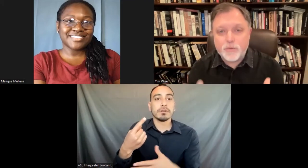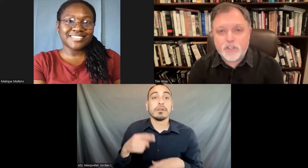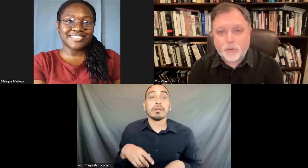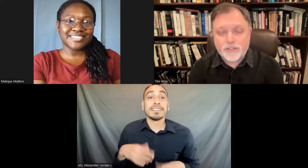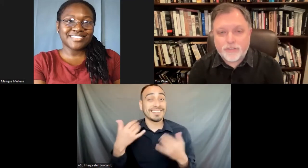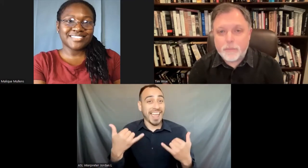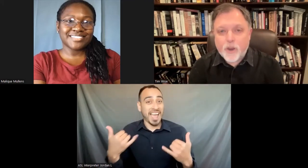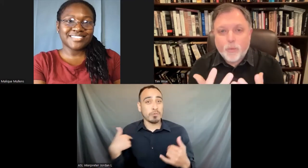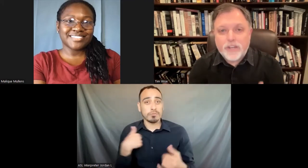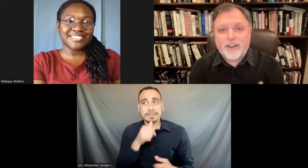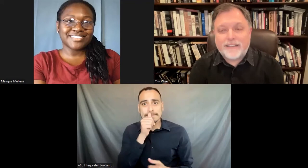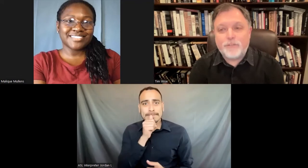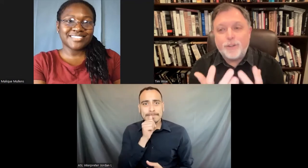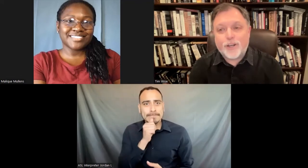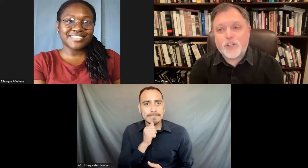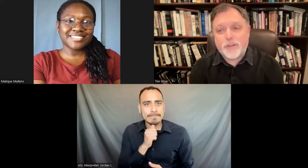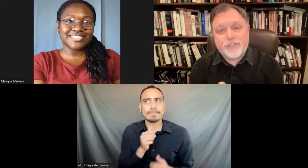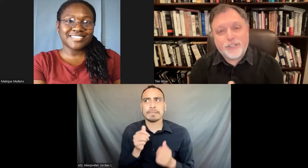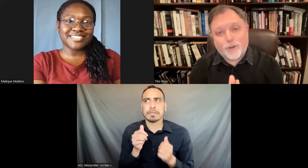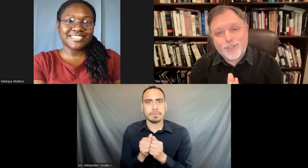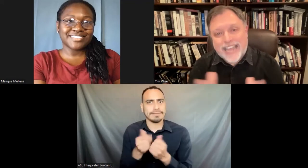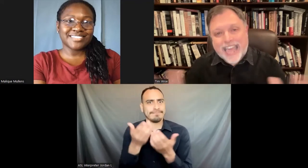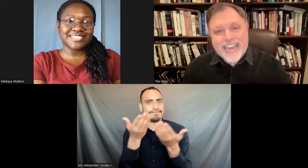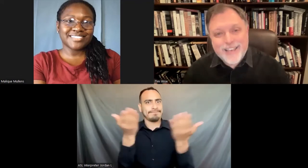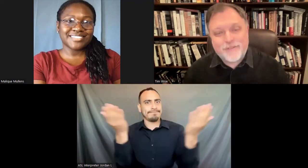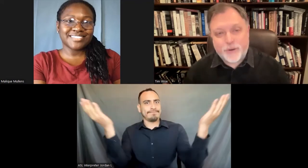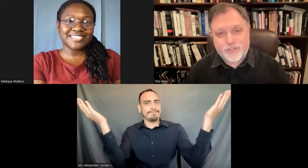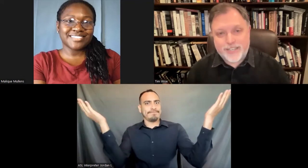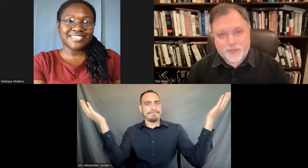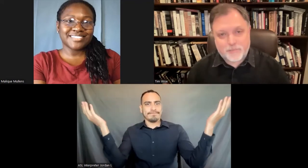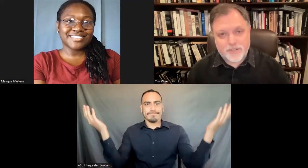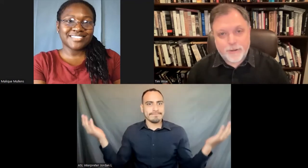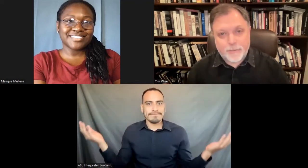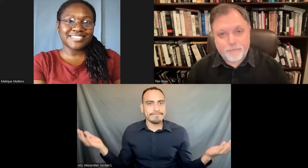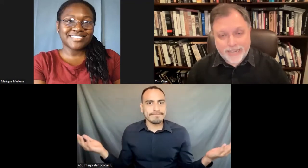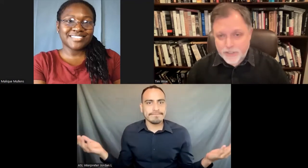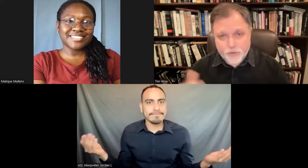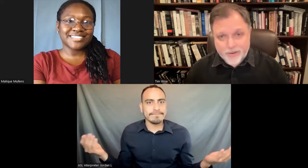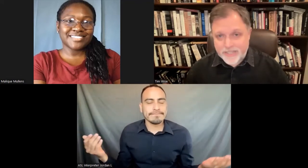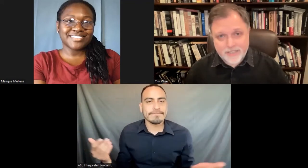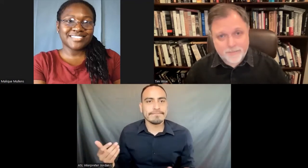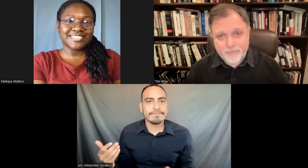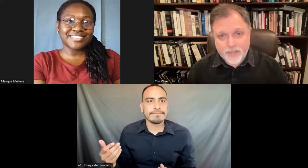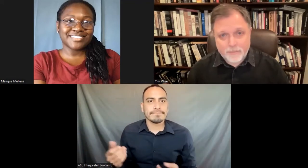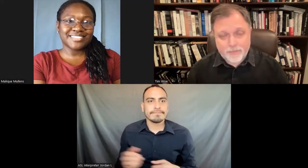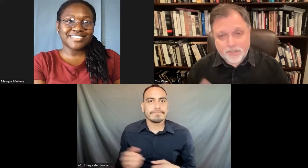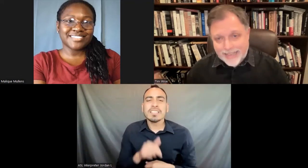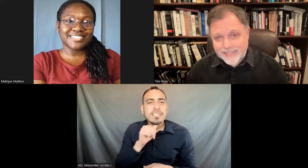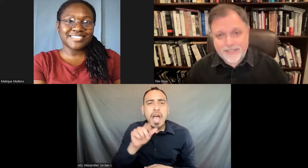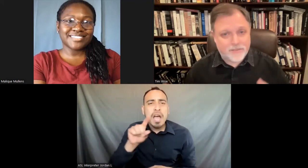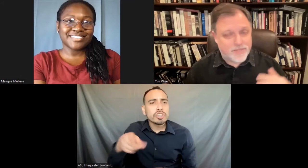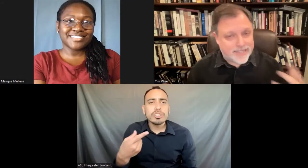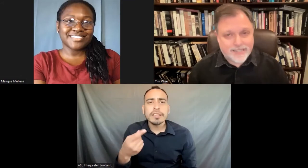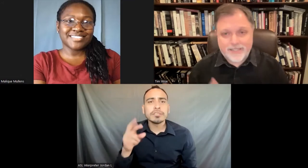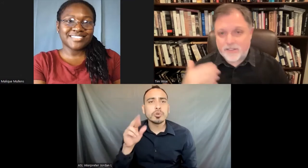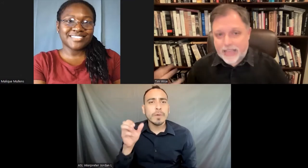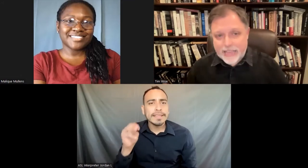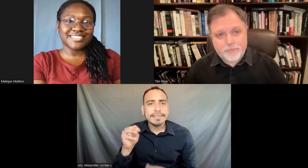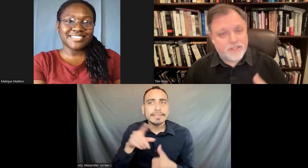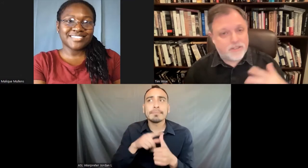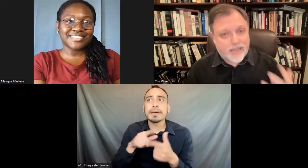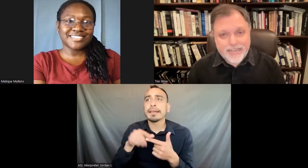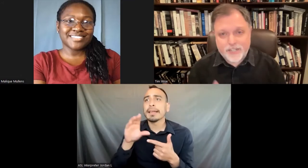suffering the result of them. We don't have the luxury of indulging any of those isms, not just racism, but classism,